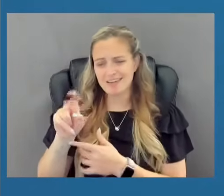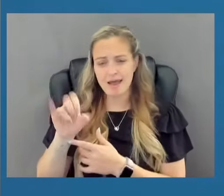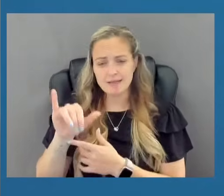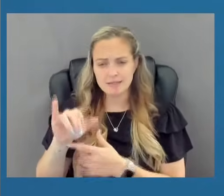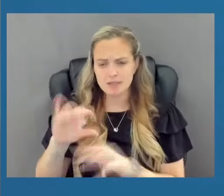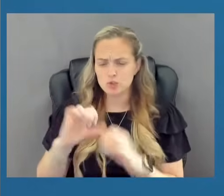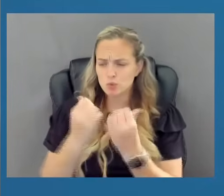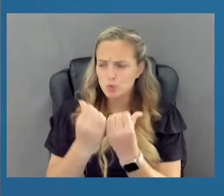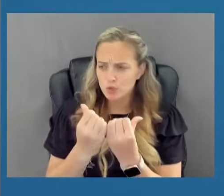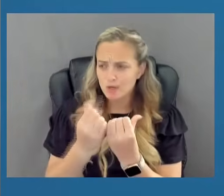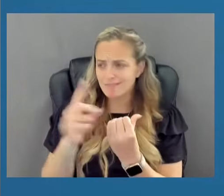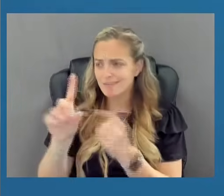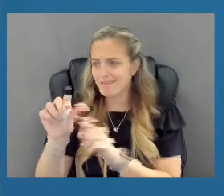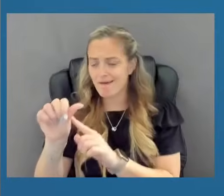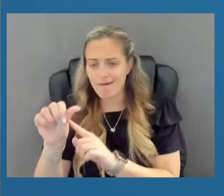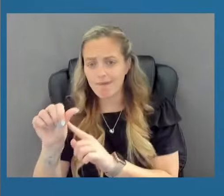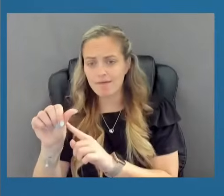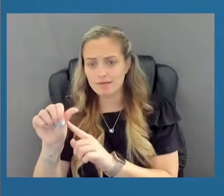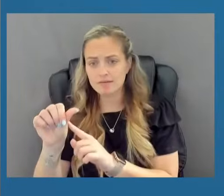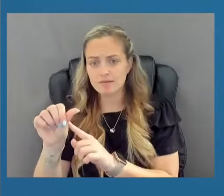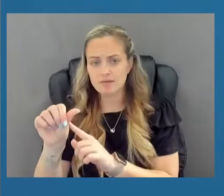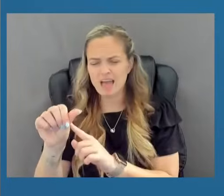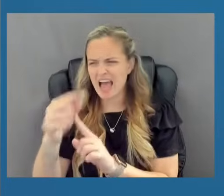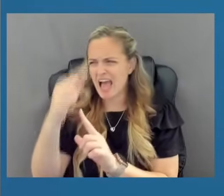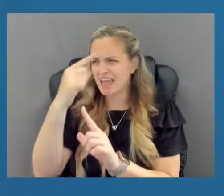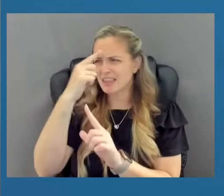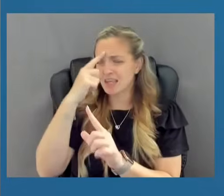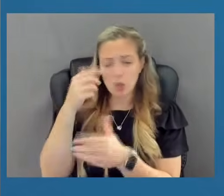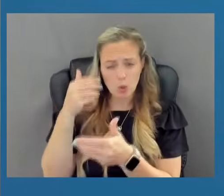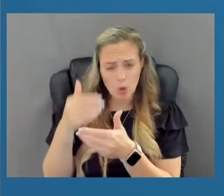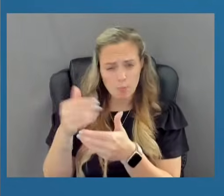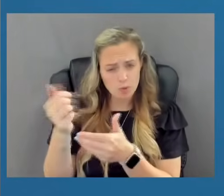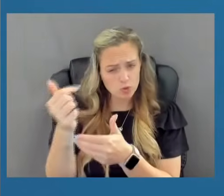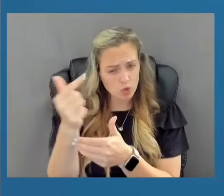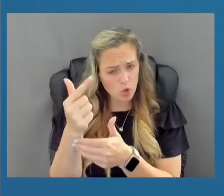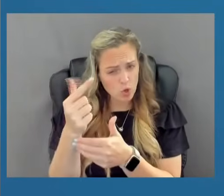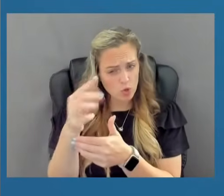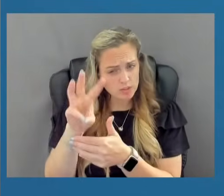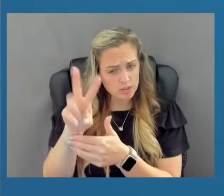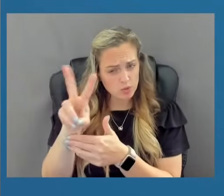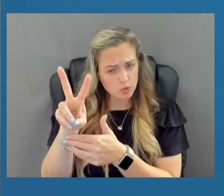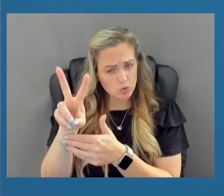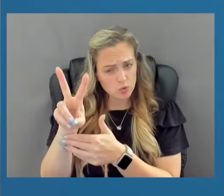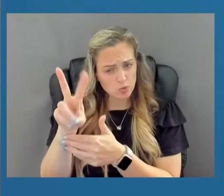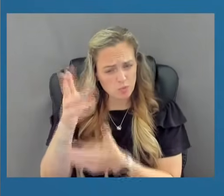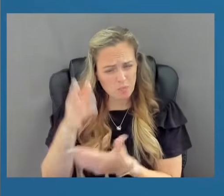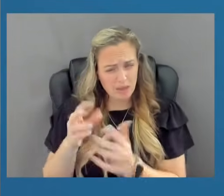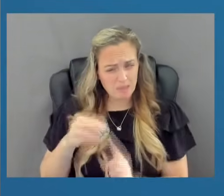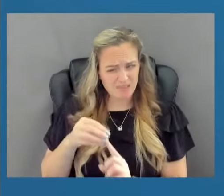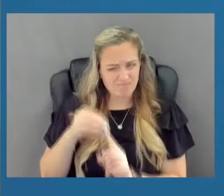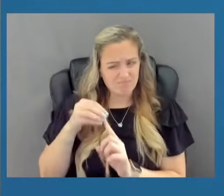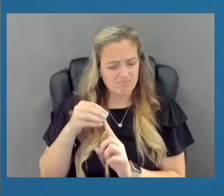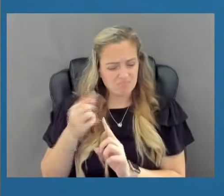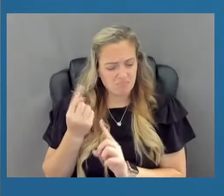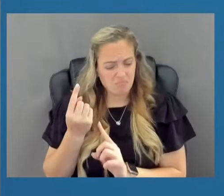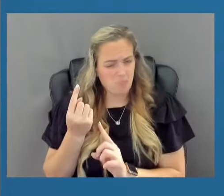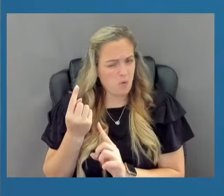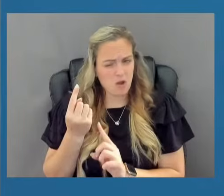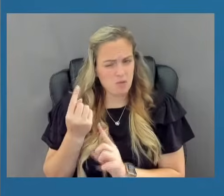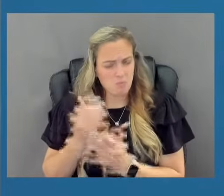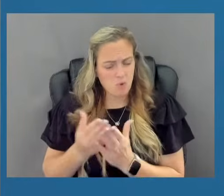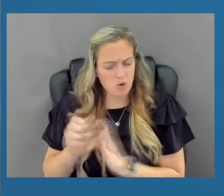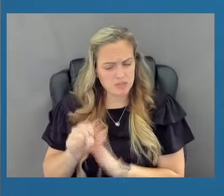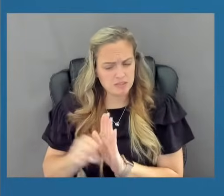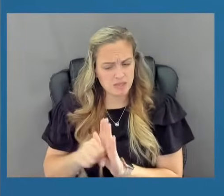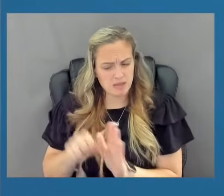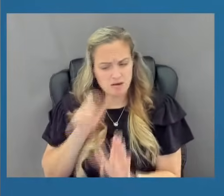of District Attorneys, who I think almost all 62 of them, with maybe an exception from one part of our state,